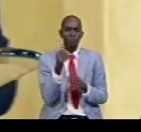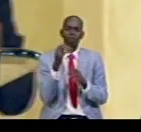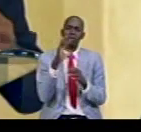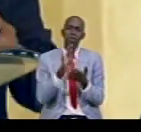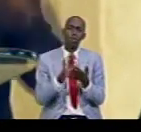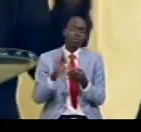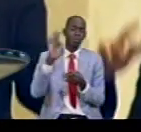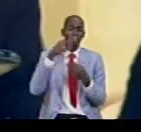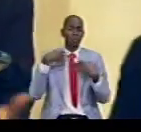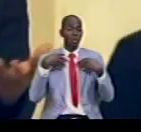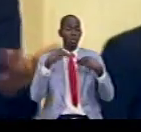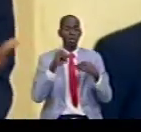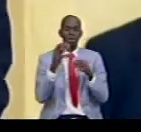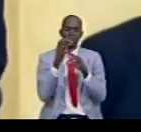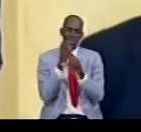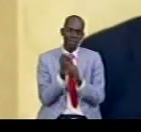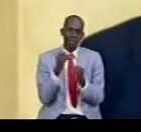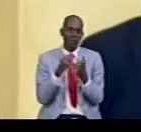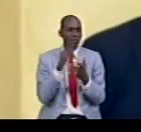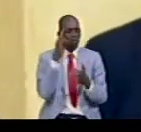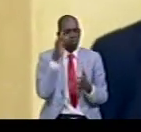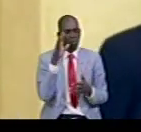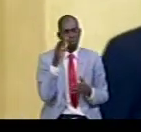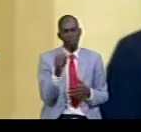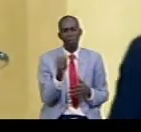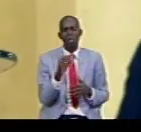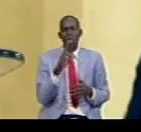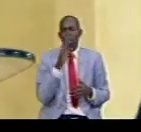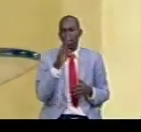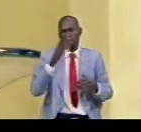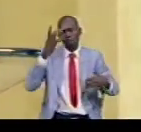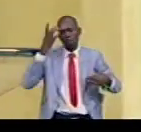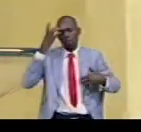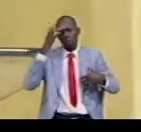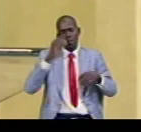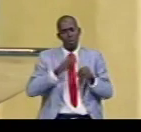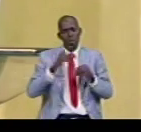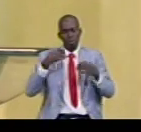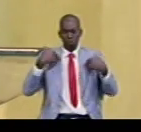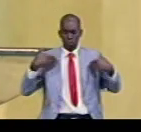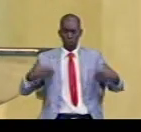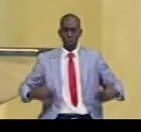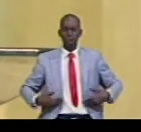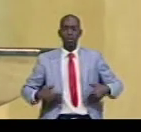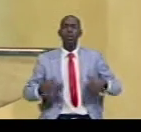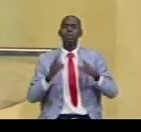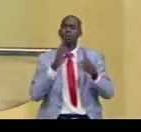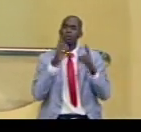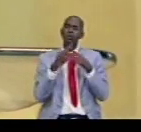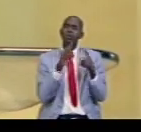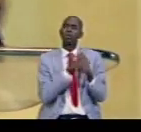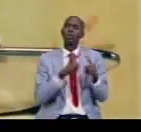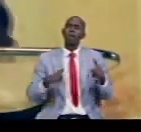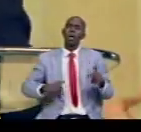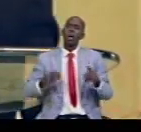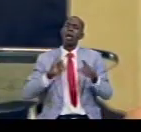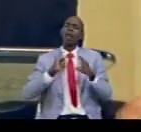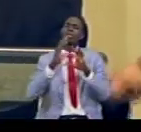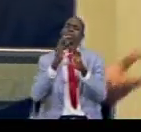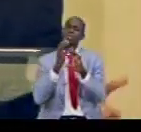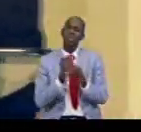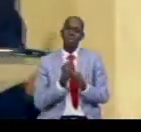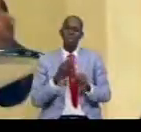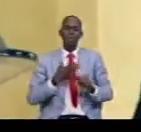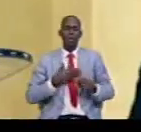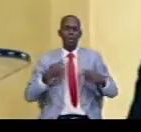Physical healing, I claim my physical healing, oh Lord. I have no reason to remain in sin. I have no reason to remain in sickness. For by his stripe